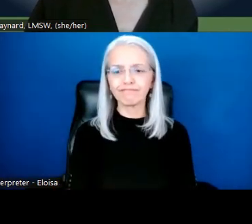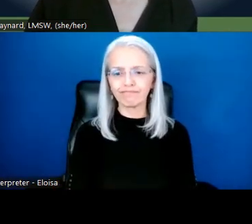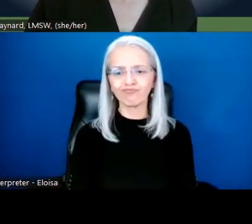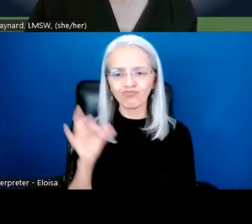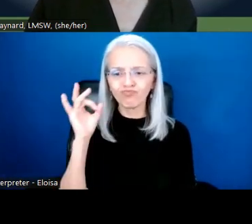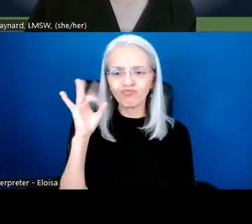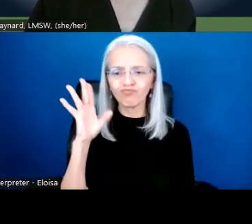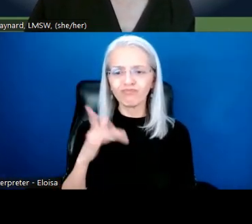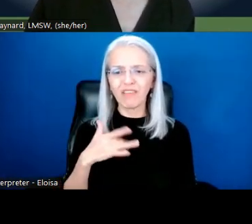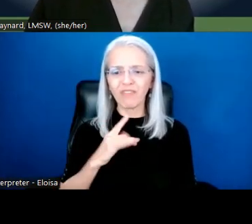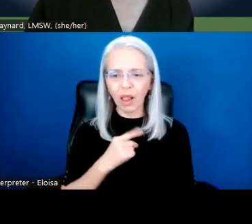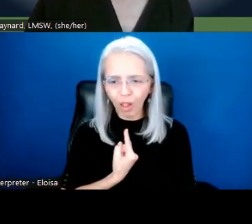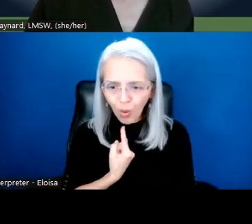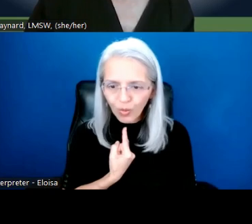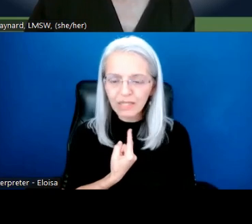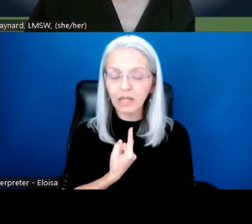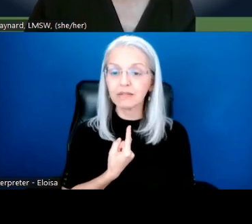lonely. Angry.